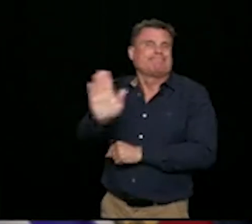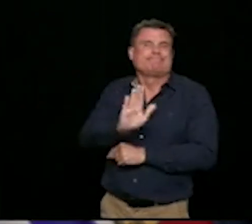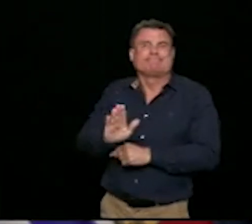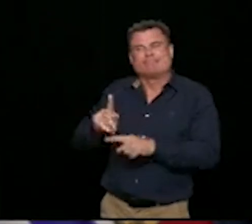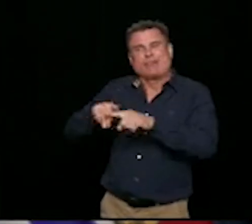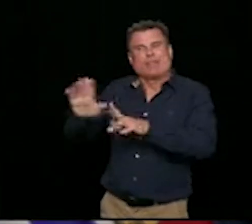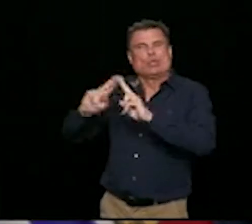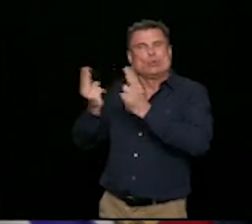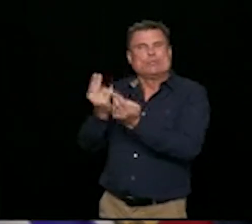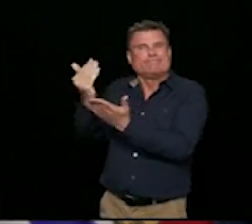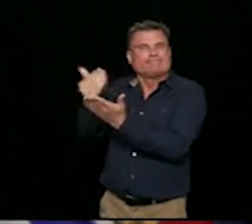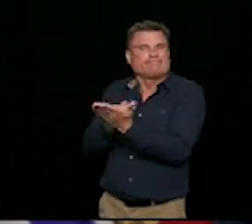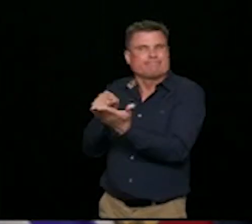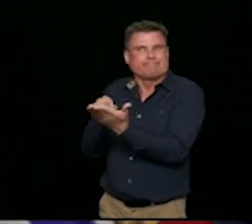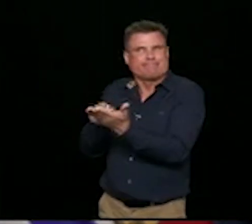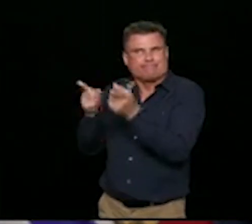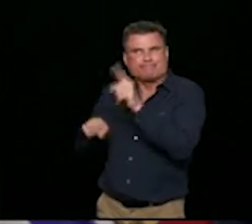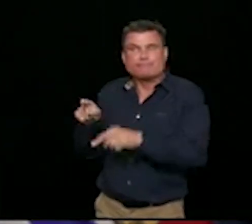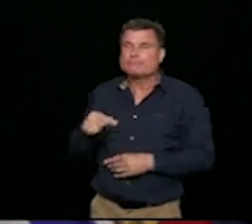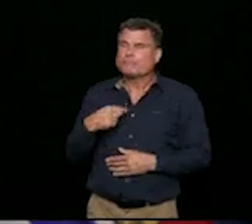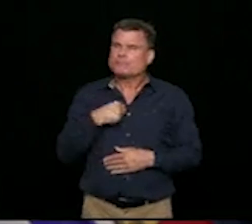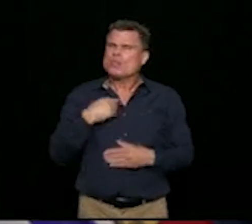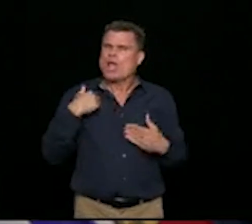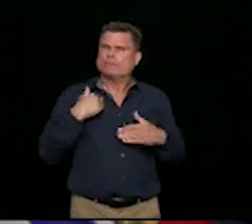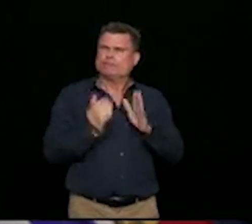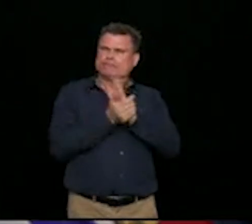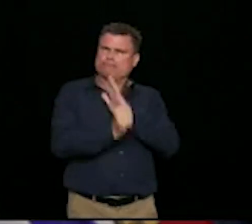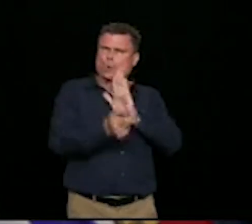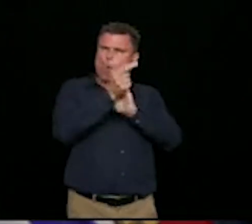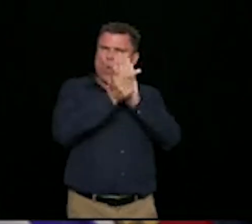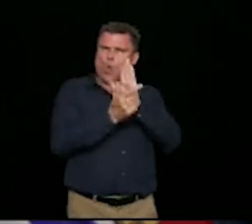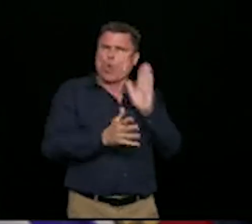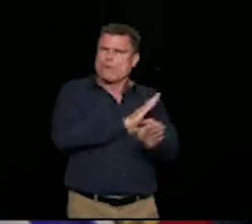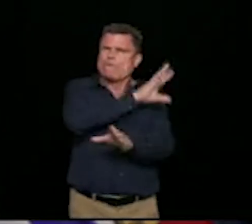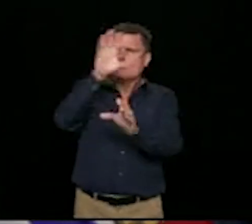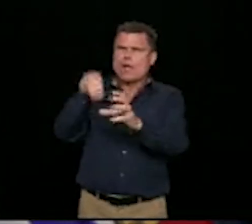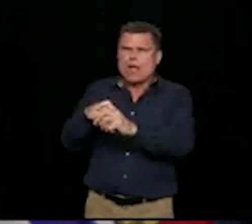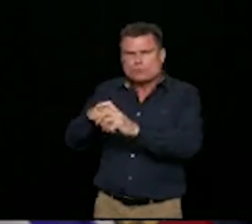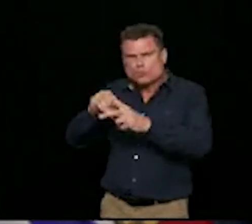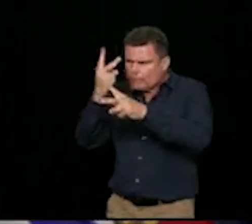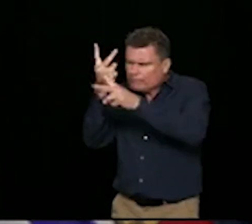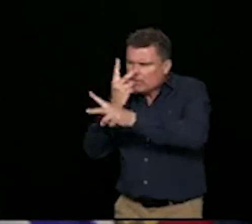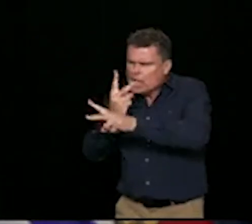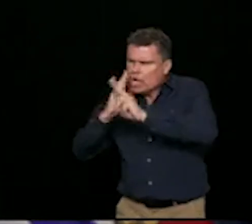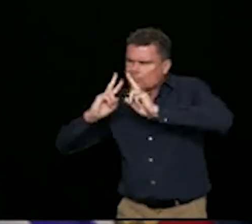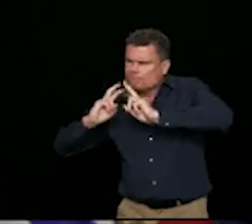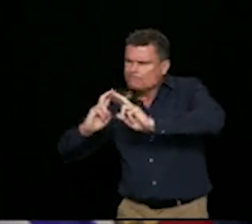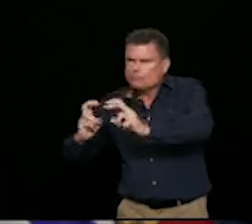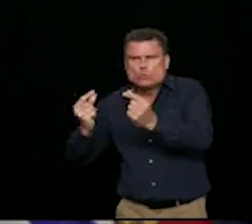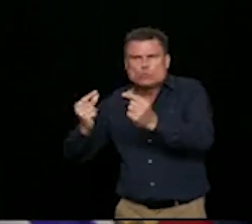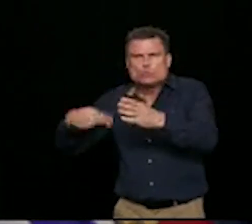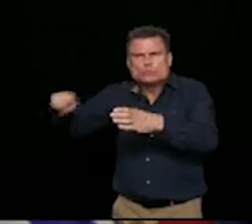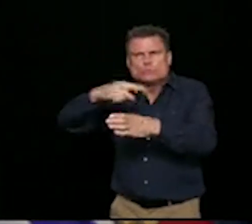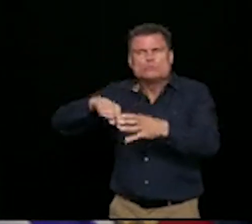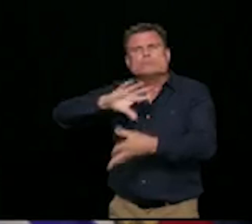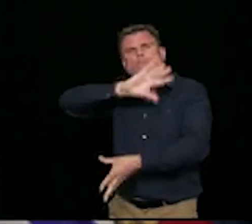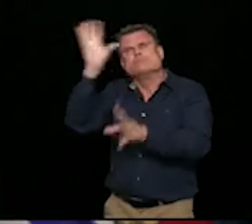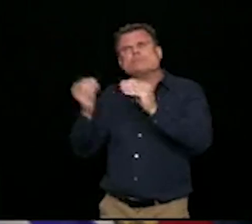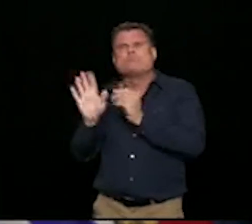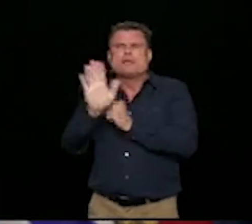I have hired or appointed a renowned lawyer, Sandra Bannister, to look at the situation